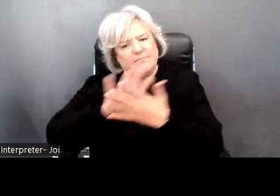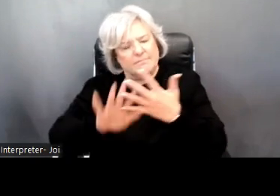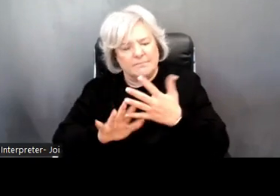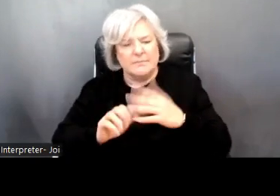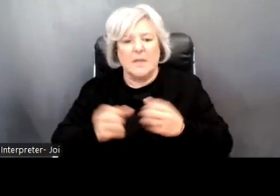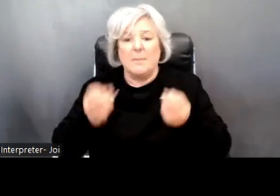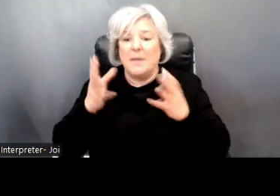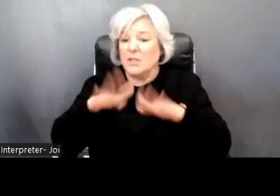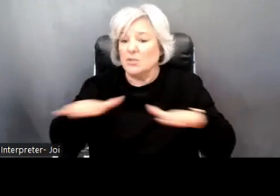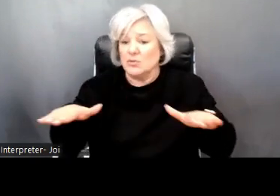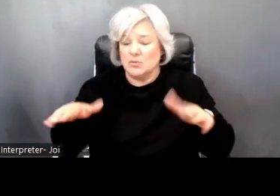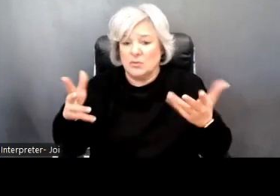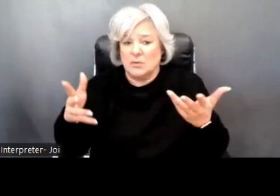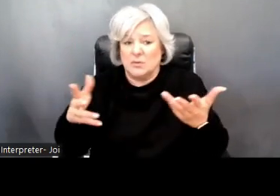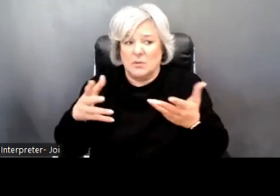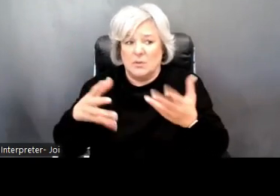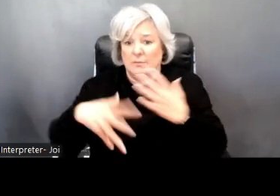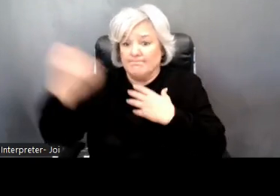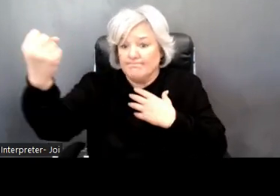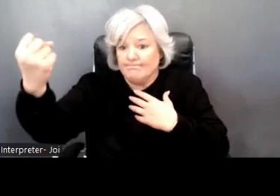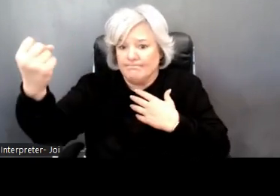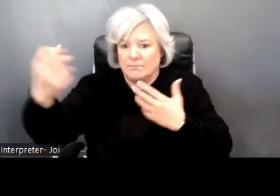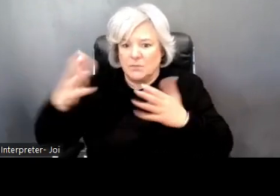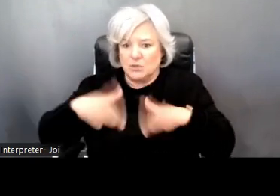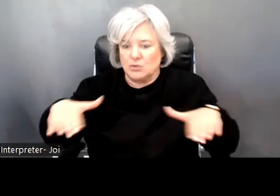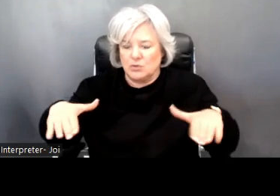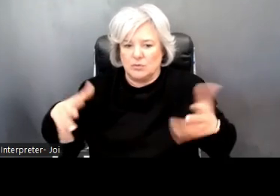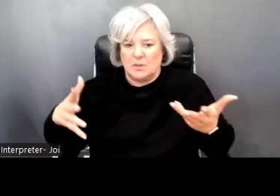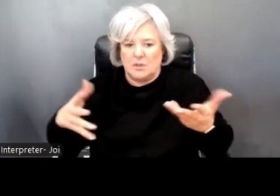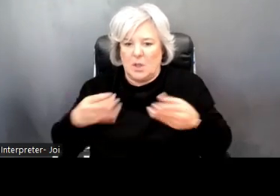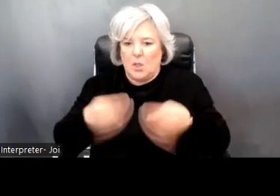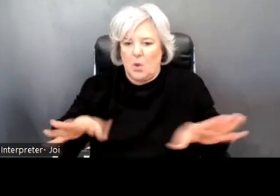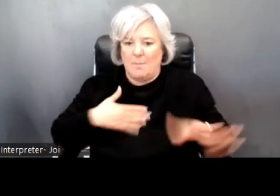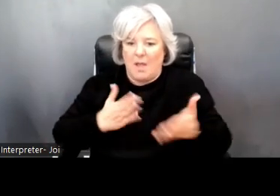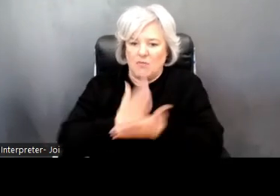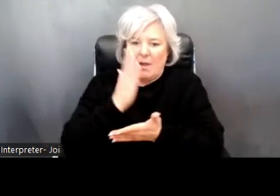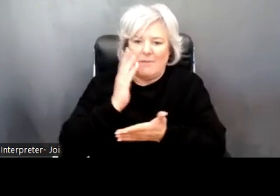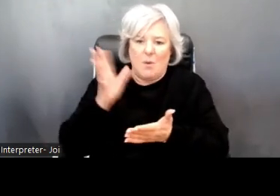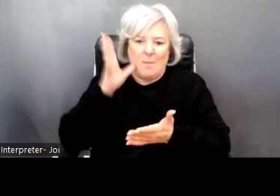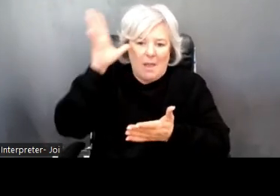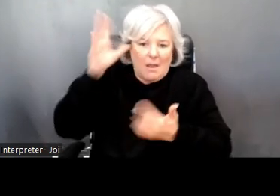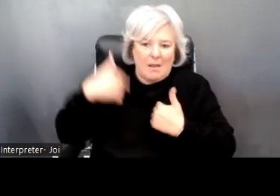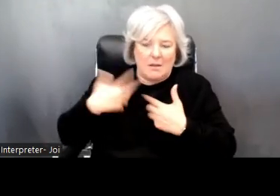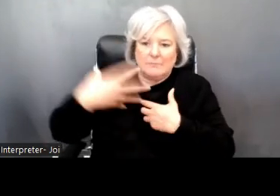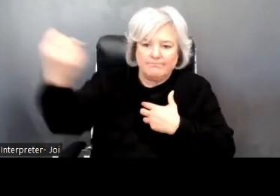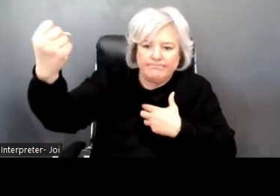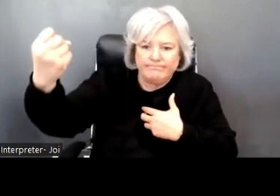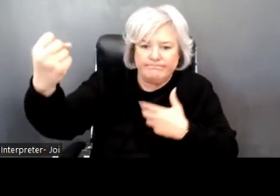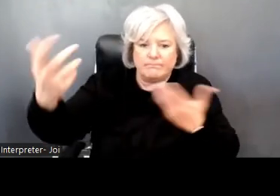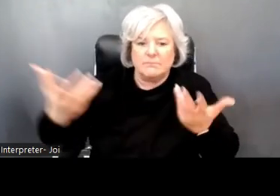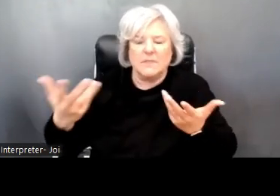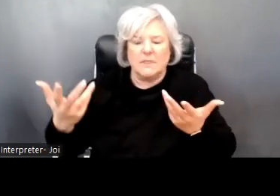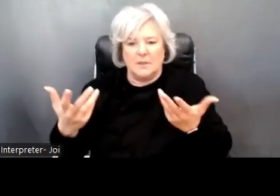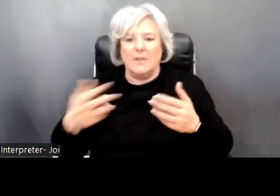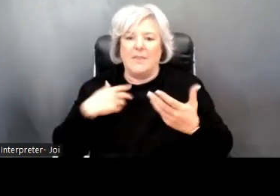through involuntary termination, they've lost the right to parent their child, right? I see the